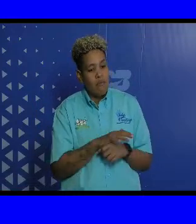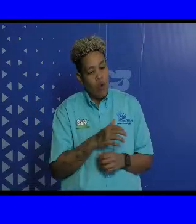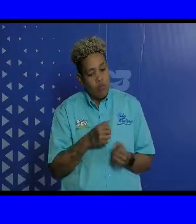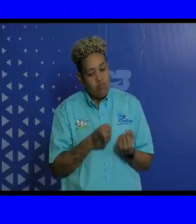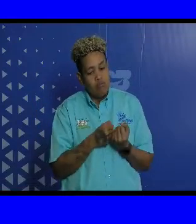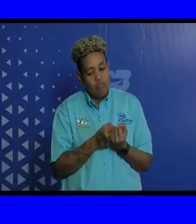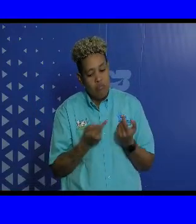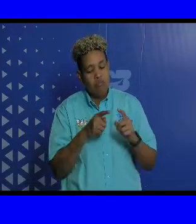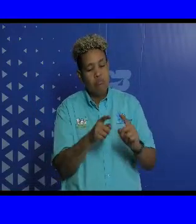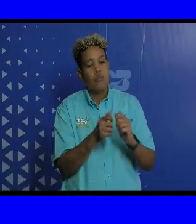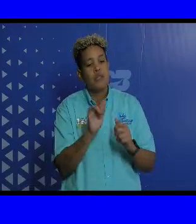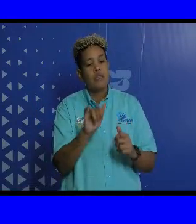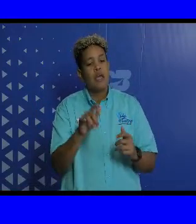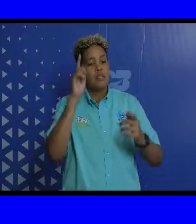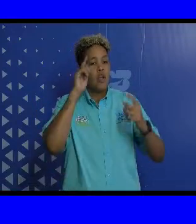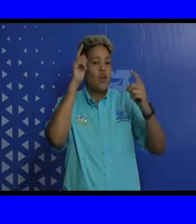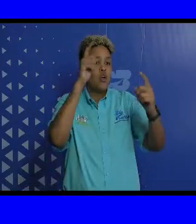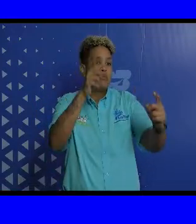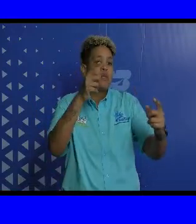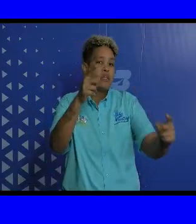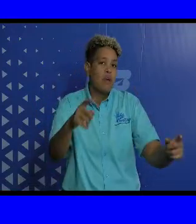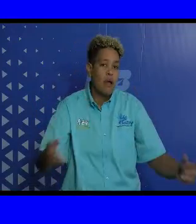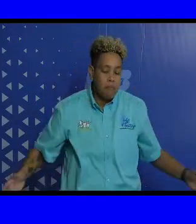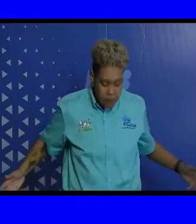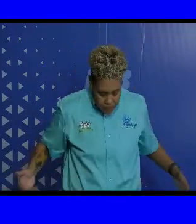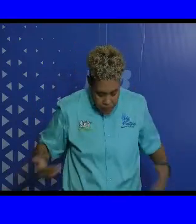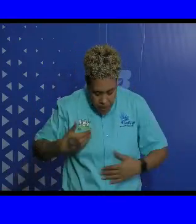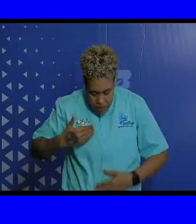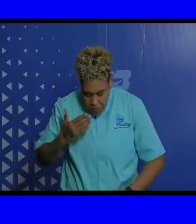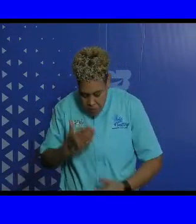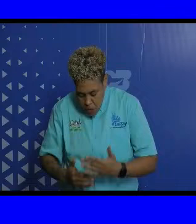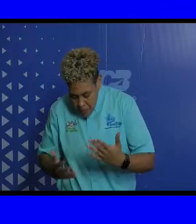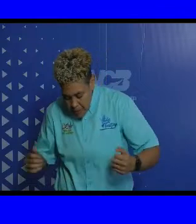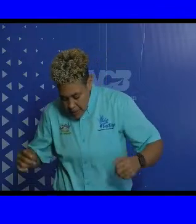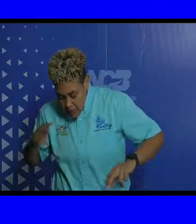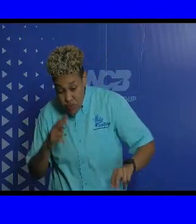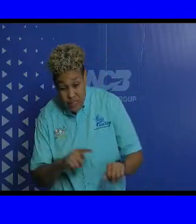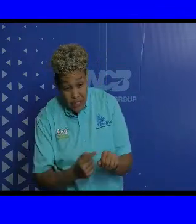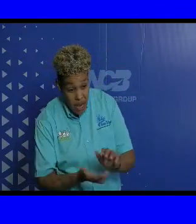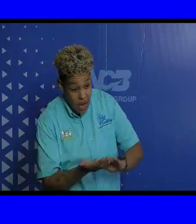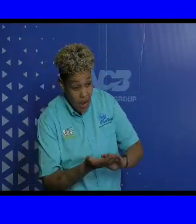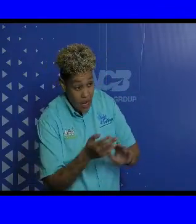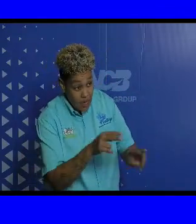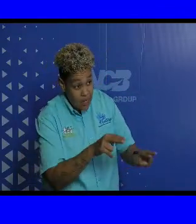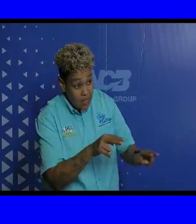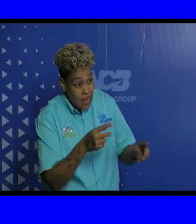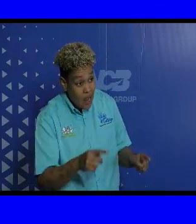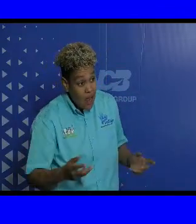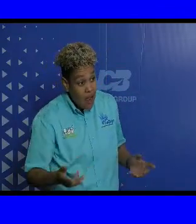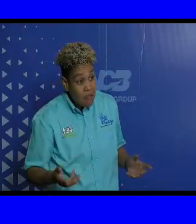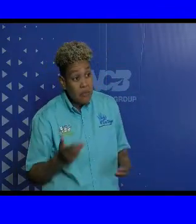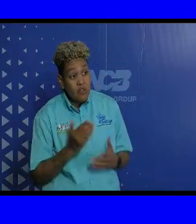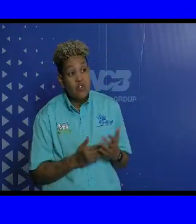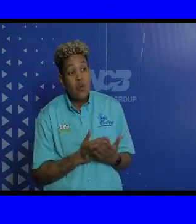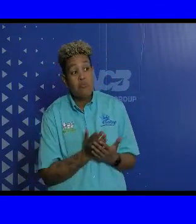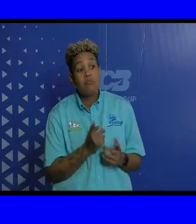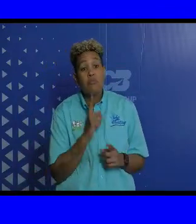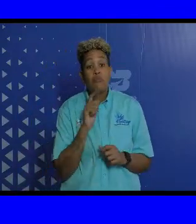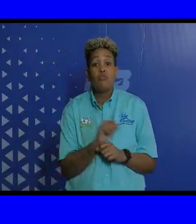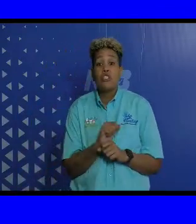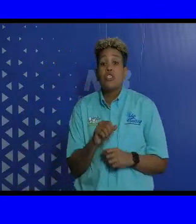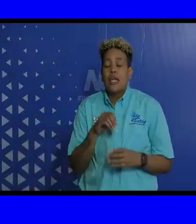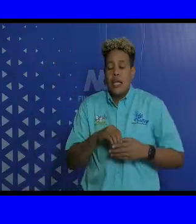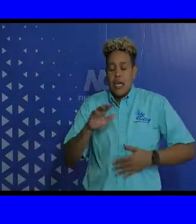side with that as an objective. There are certain things that are starting, and some of them are actually just